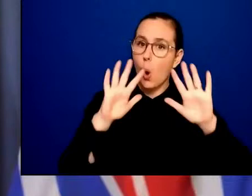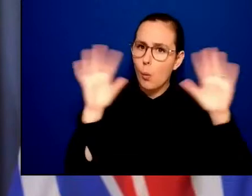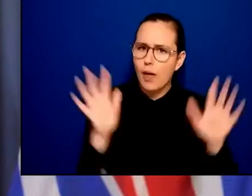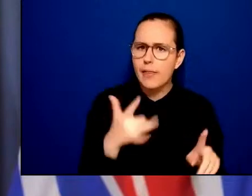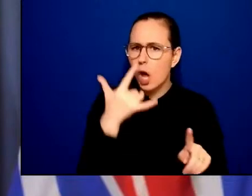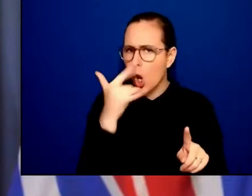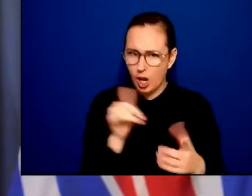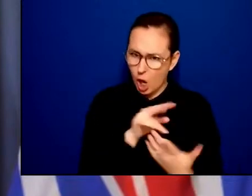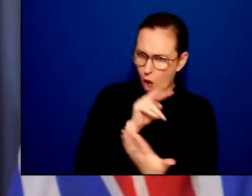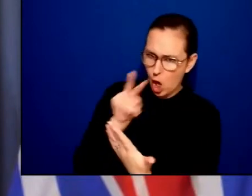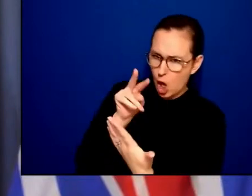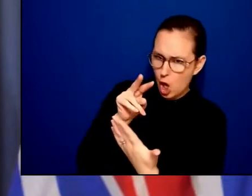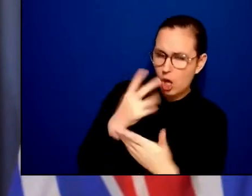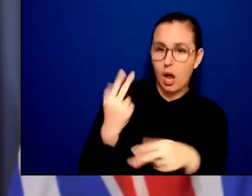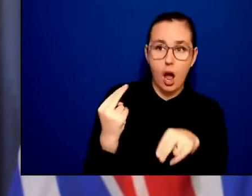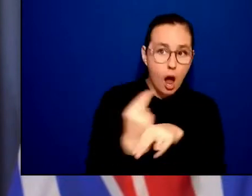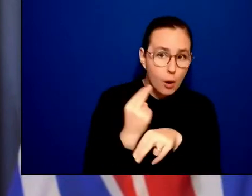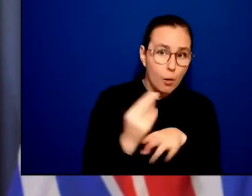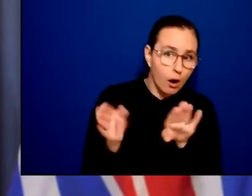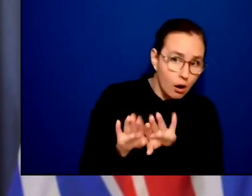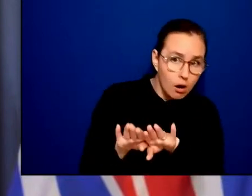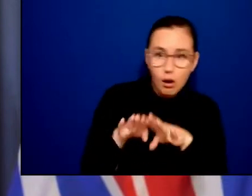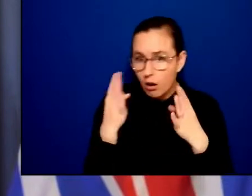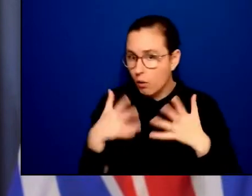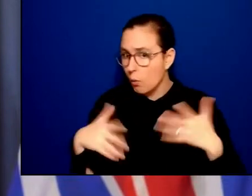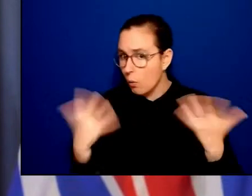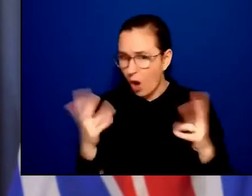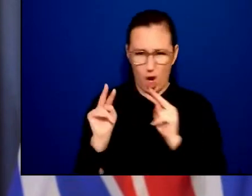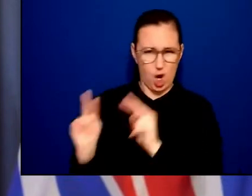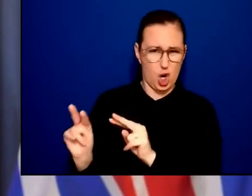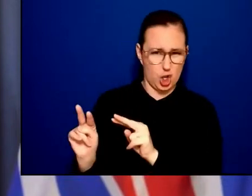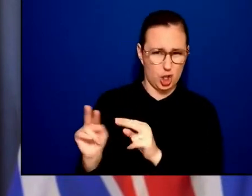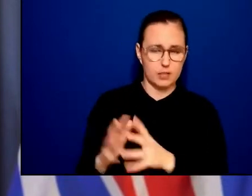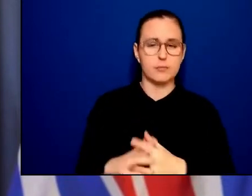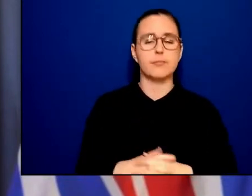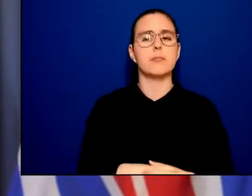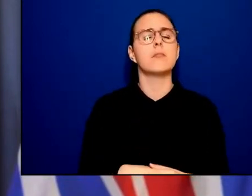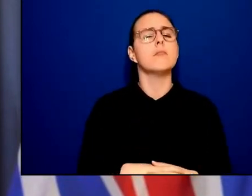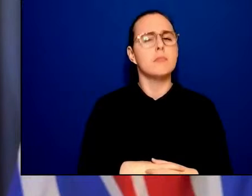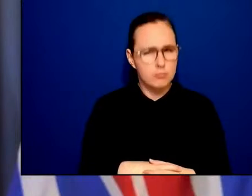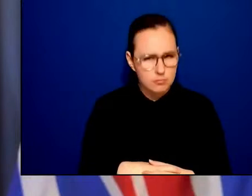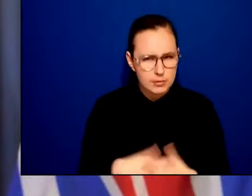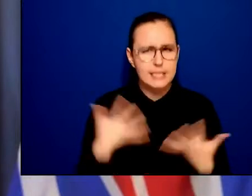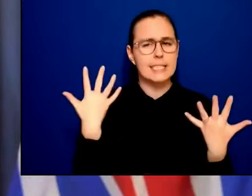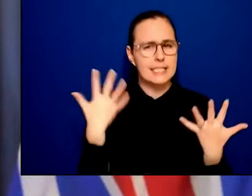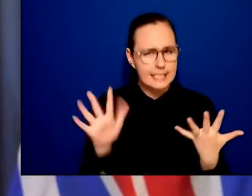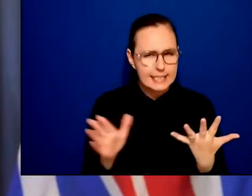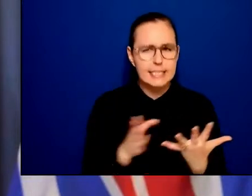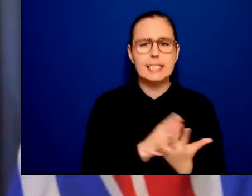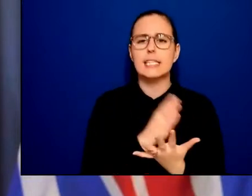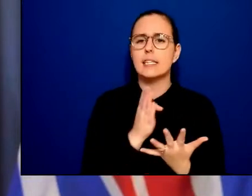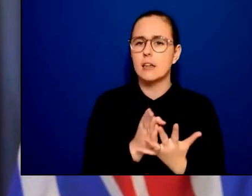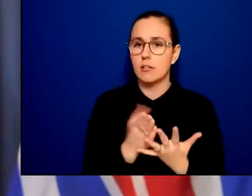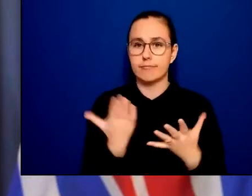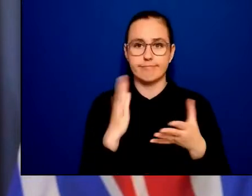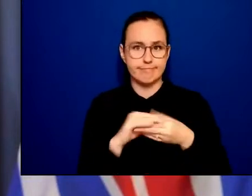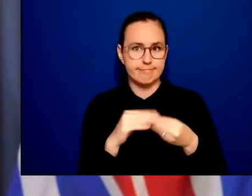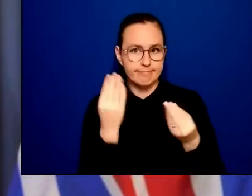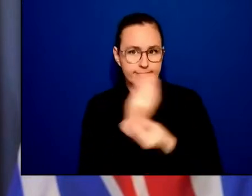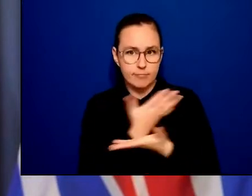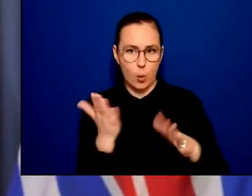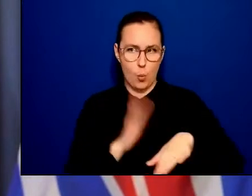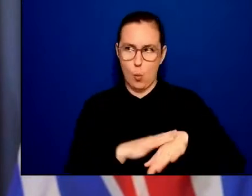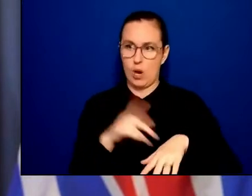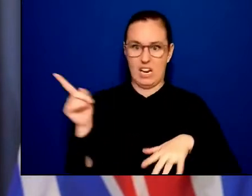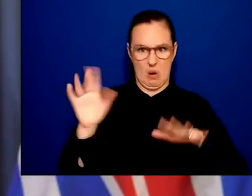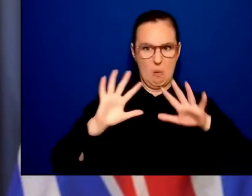and closures. There was significant warning in terms of weather and